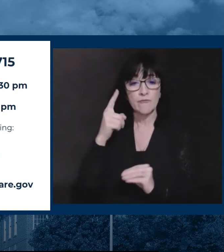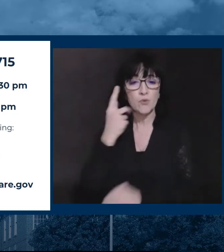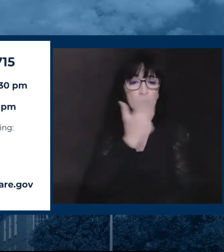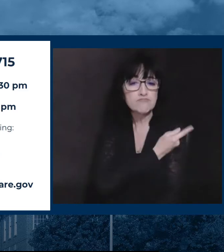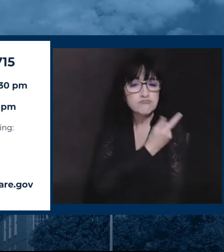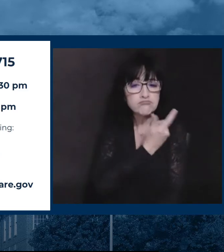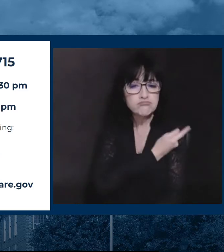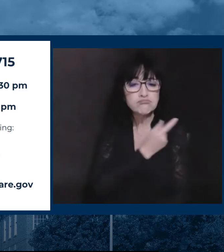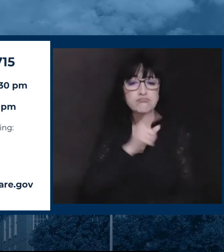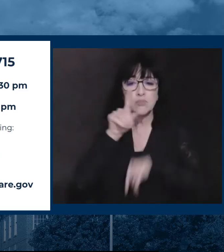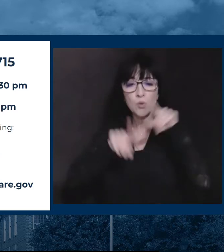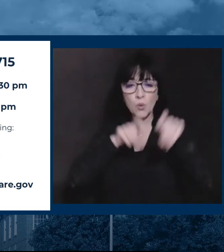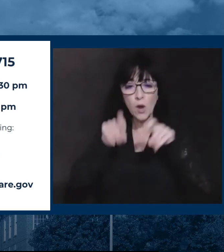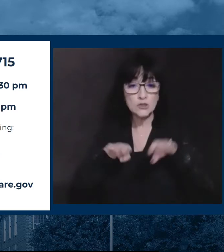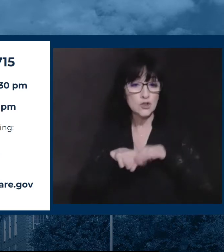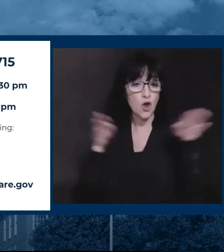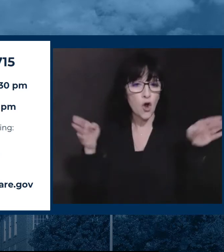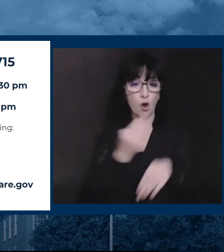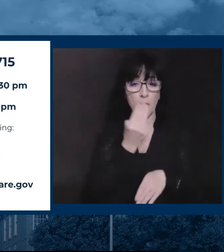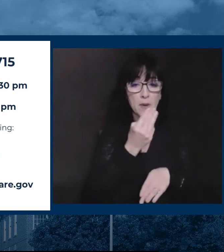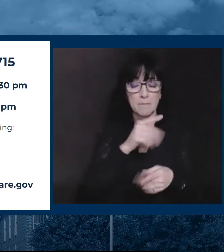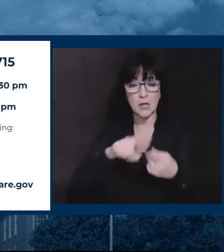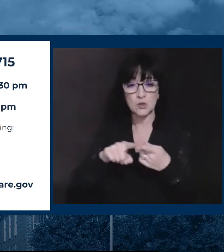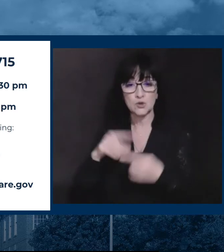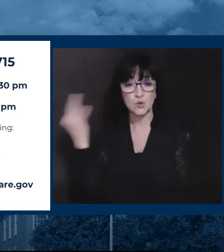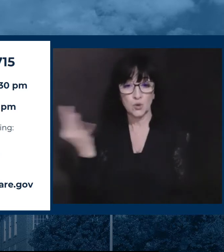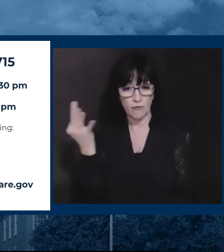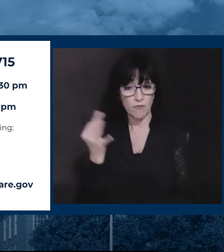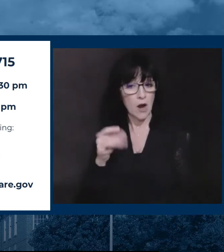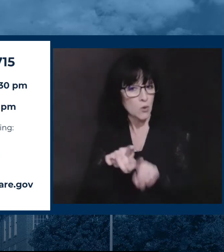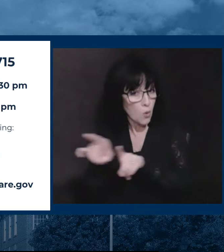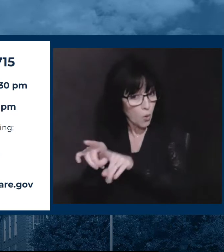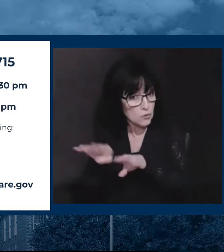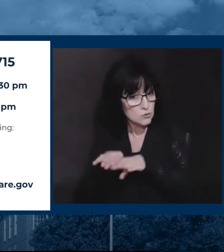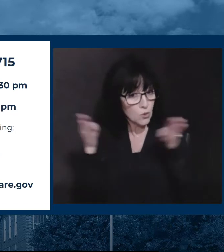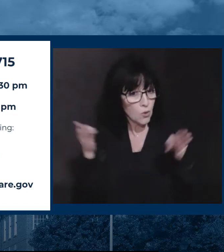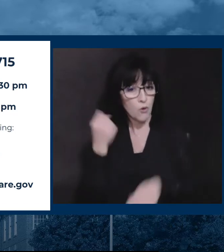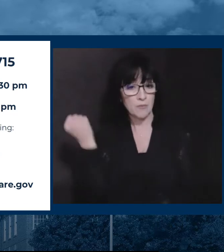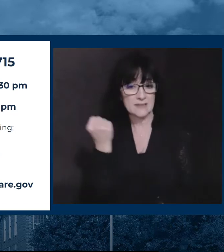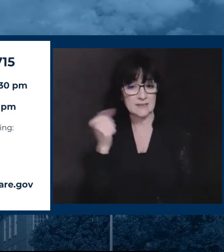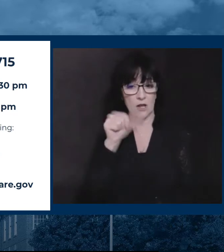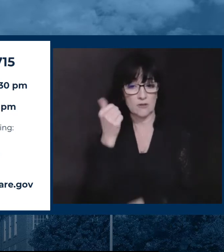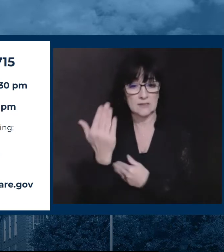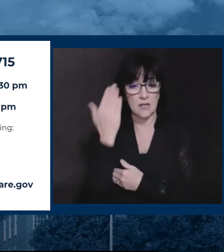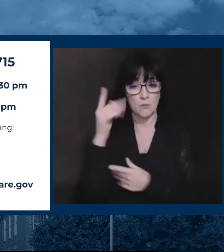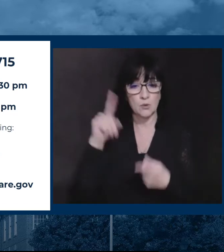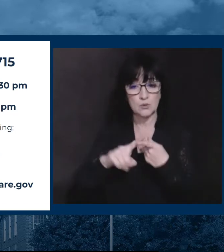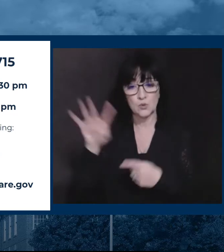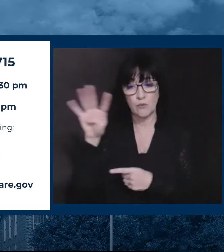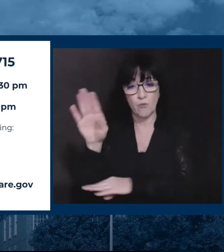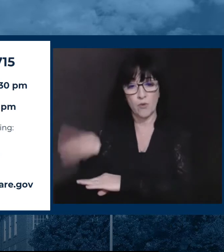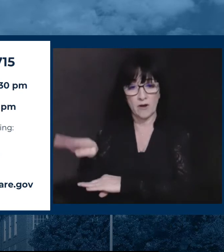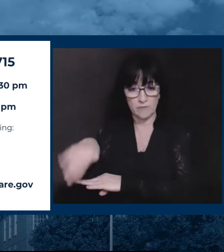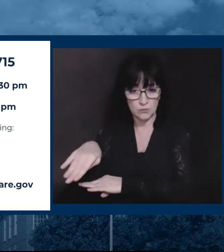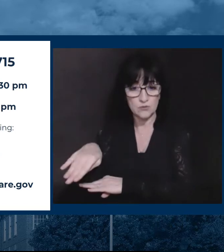questions, which is open Monday through Friday and even Saturday from 10 to 4. And additionally, we have an email